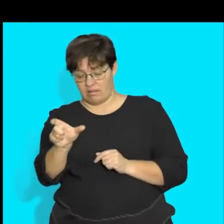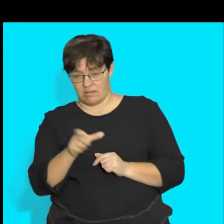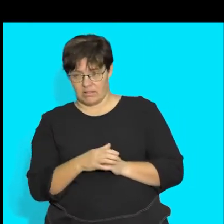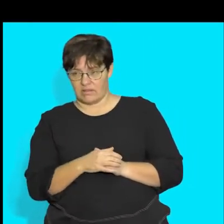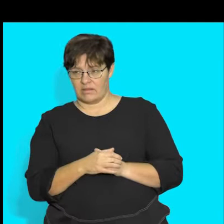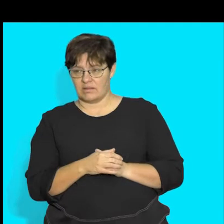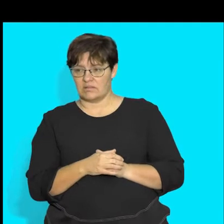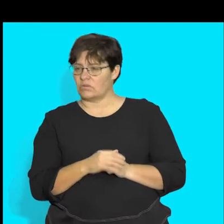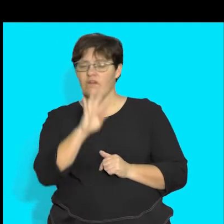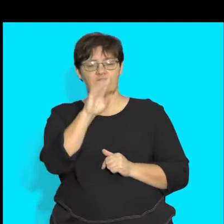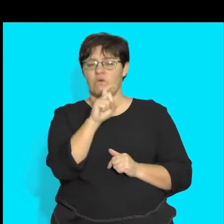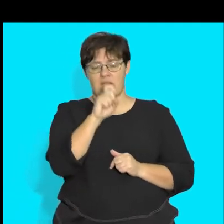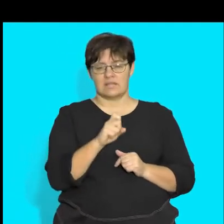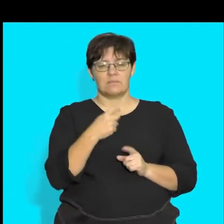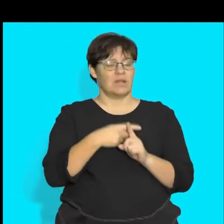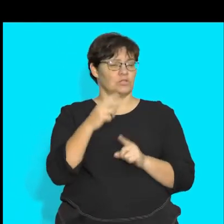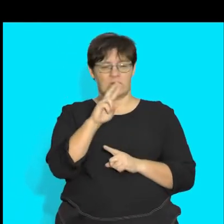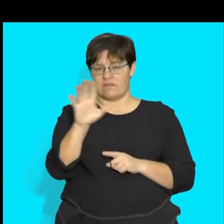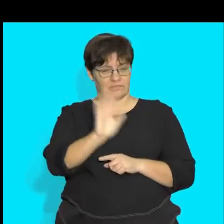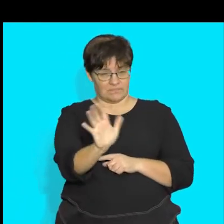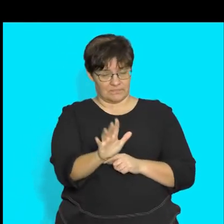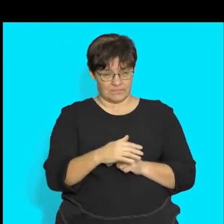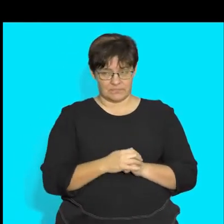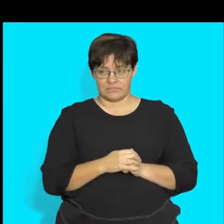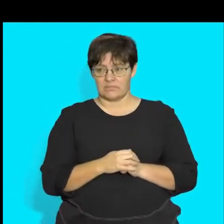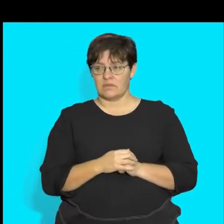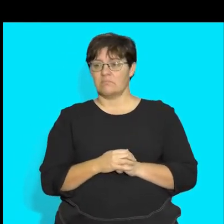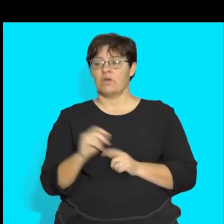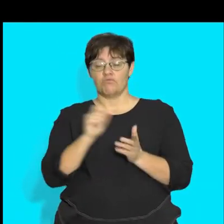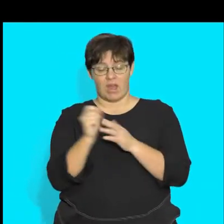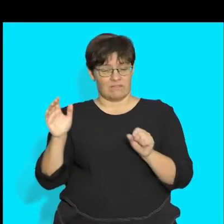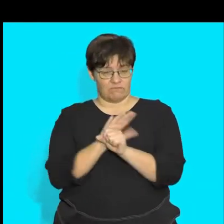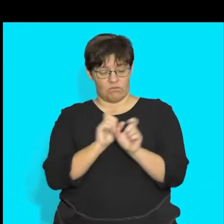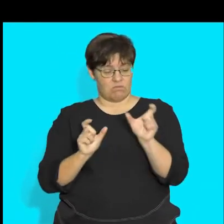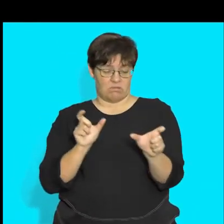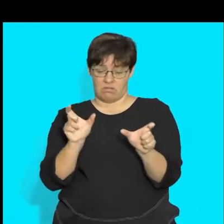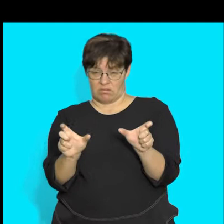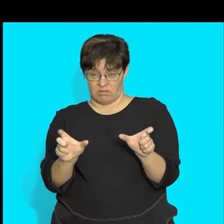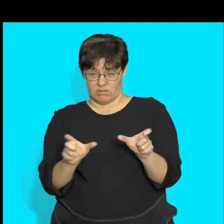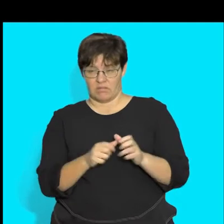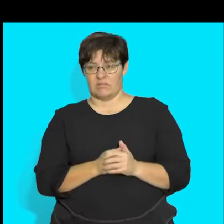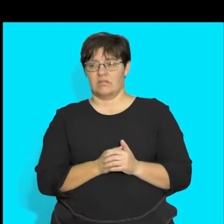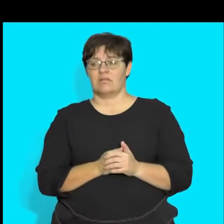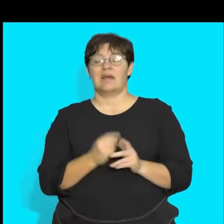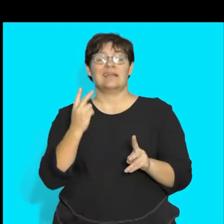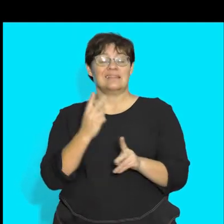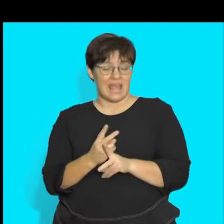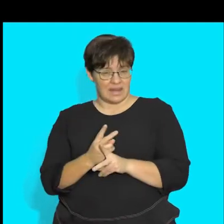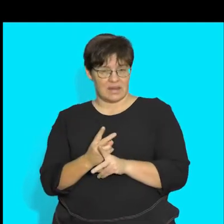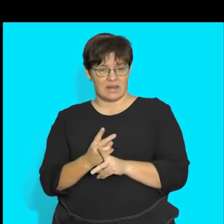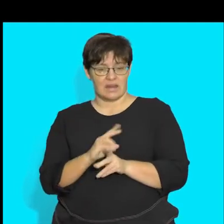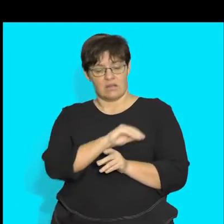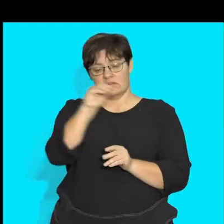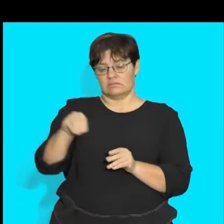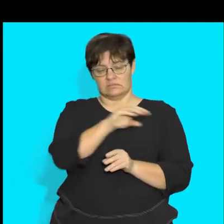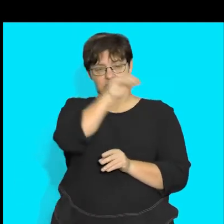this is not 4x squared plus 25. I'm going to write this out twice, and then I'm going to do the